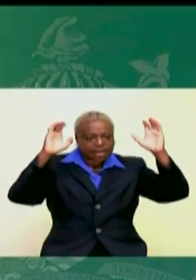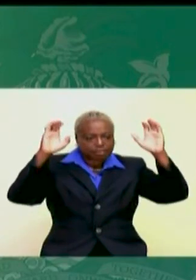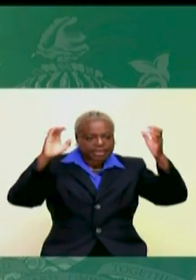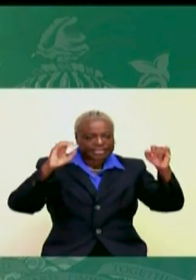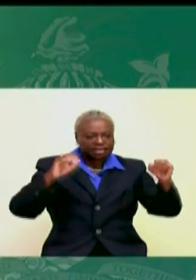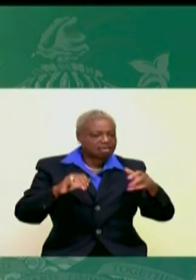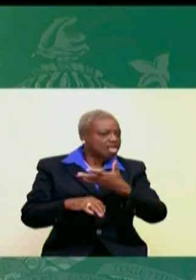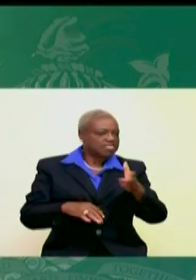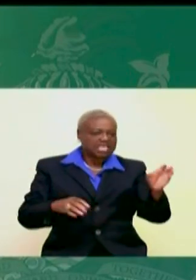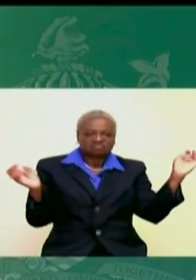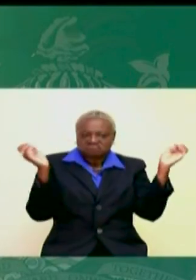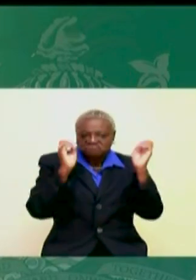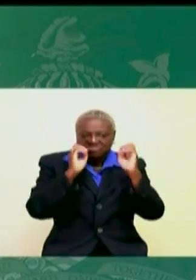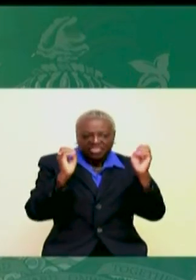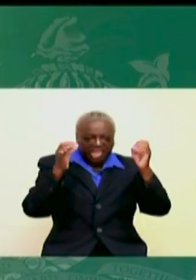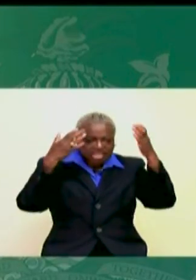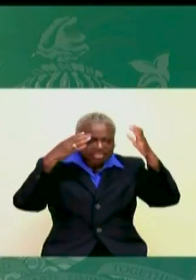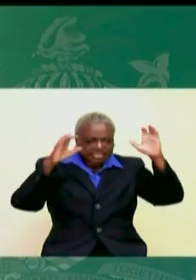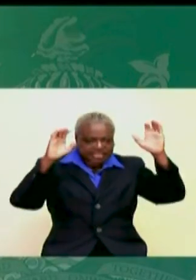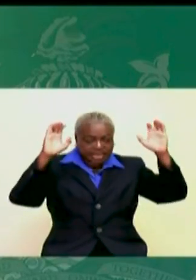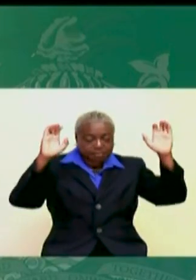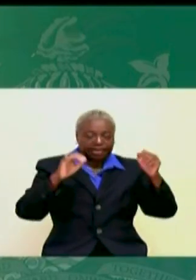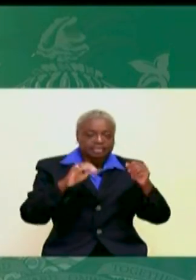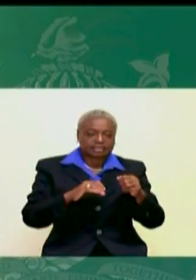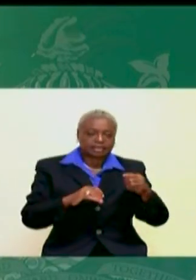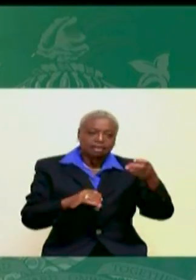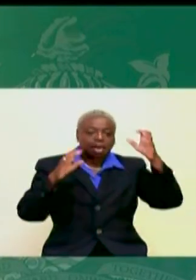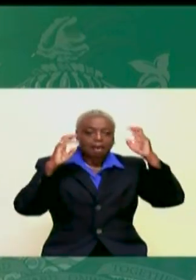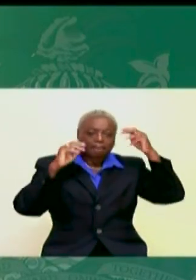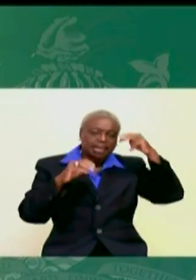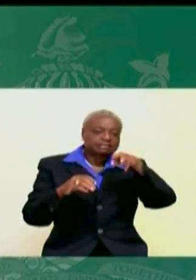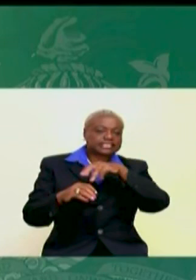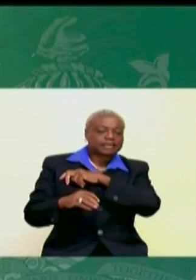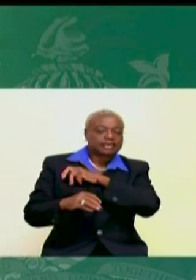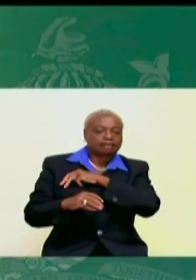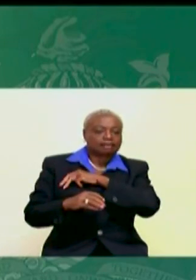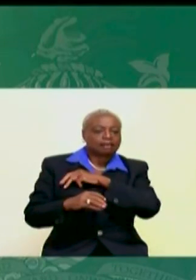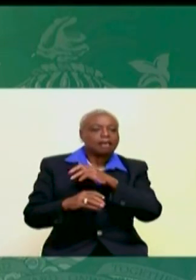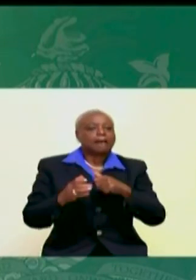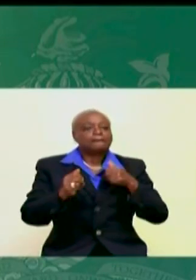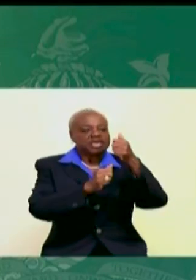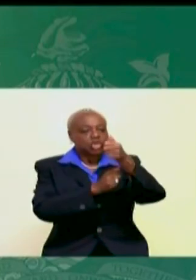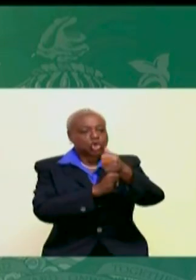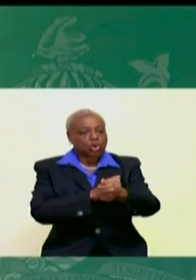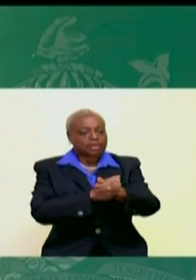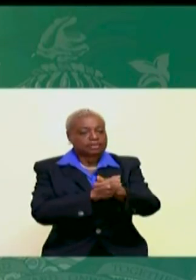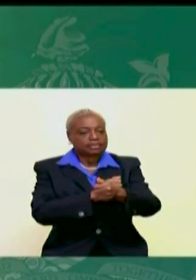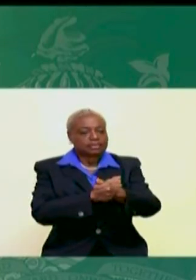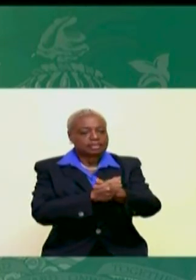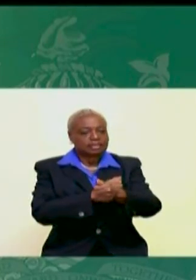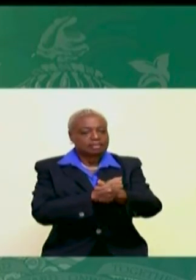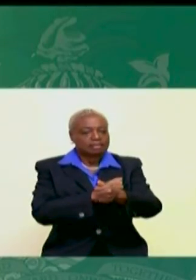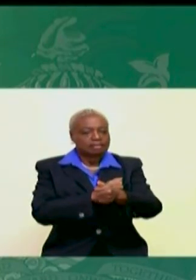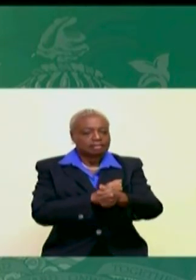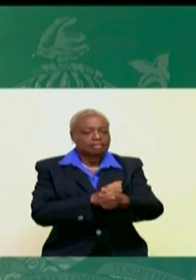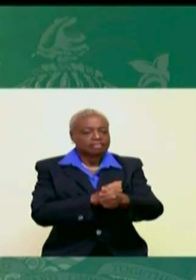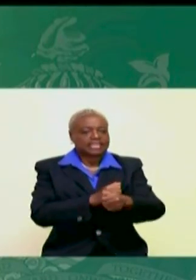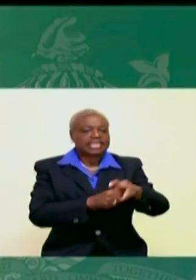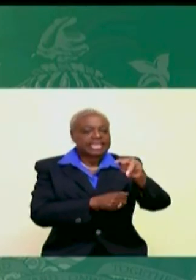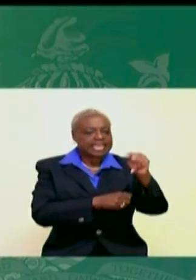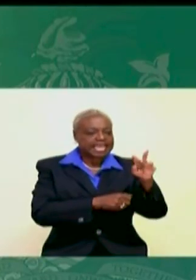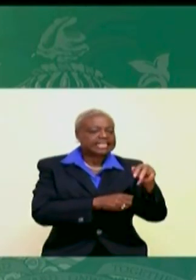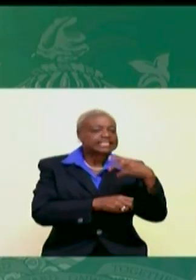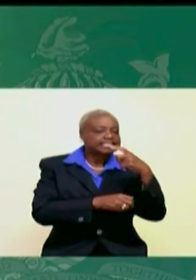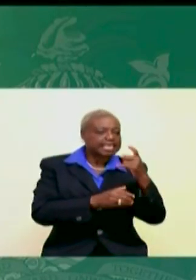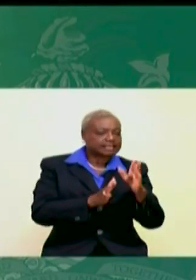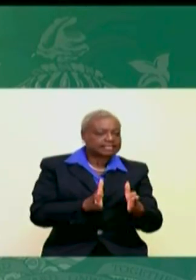nothing to celebrate. Madam Speaker, beyond political rhetoric and your usual naysayers,